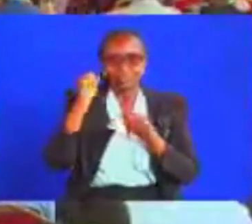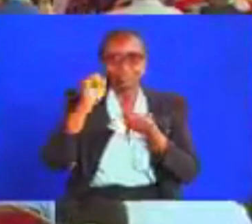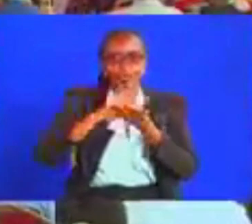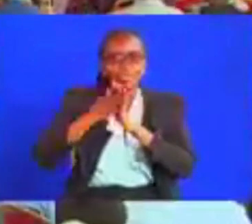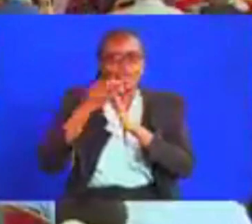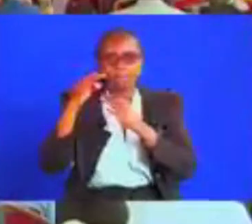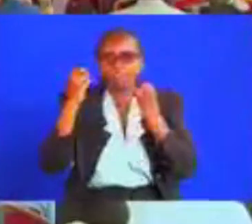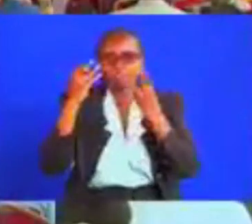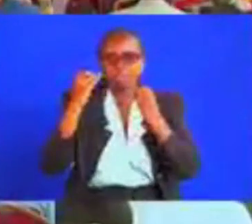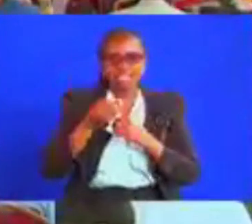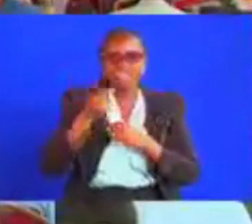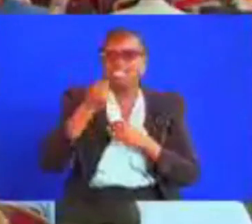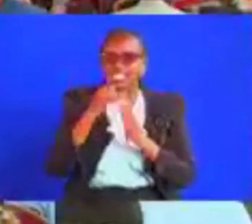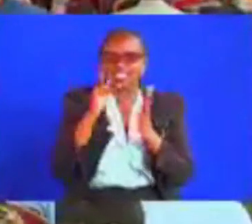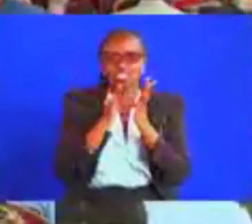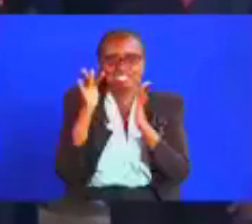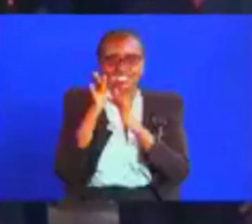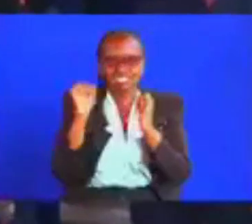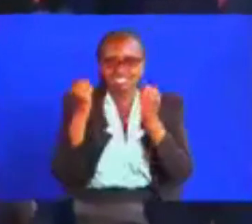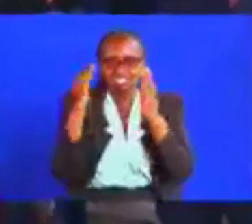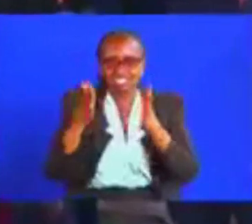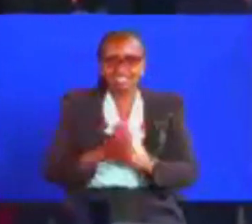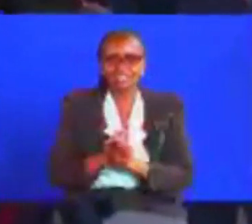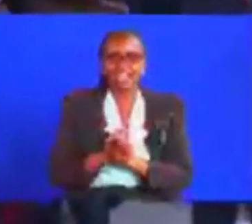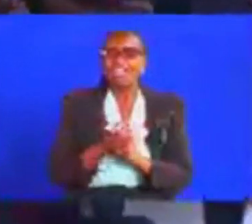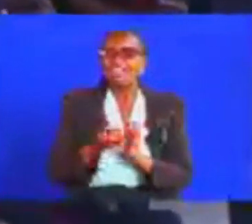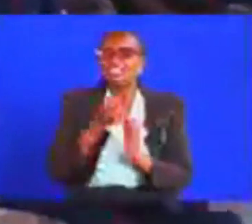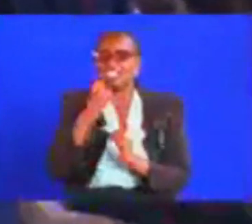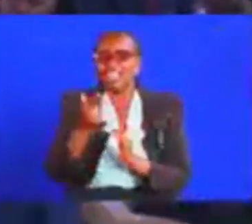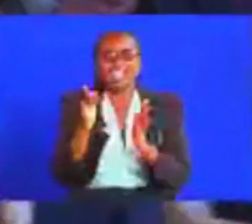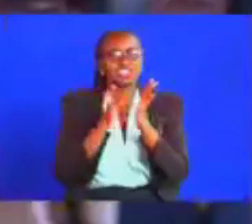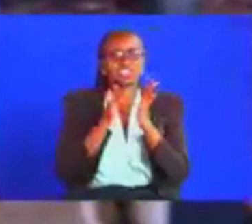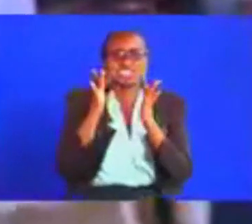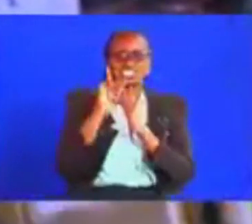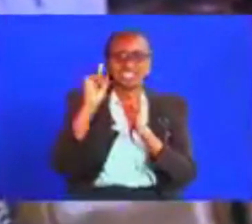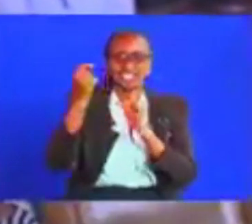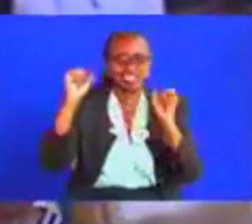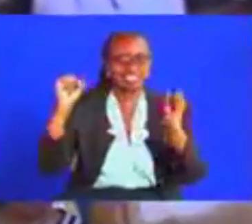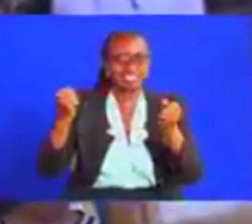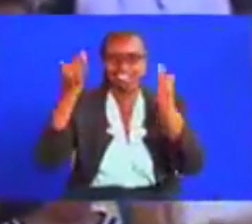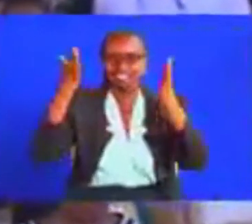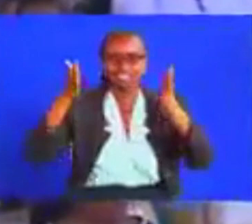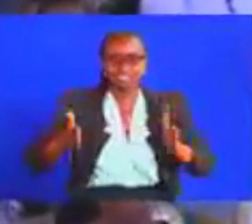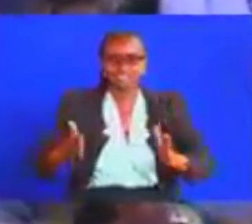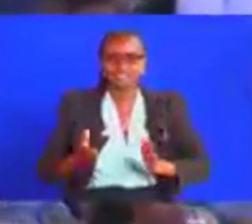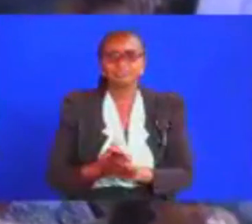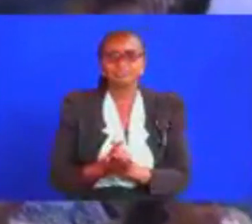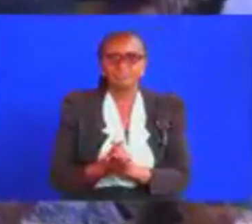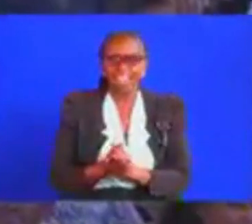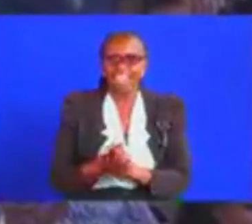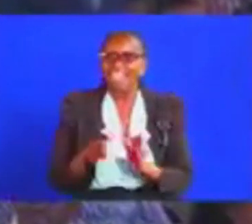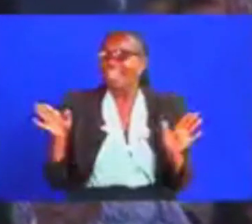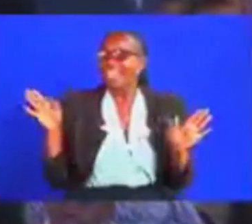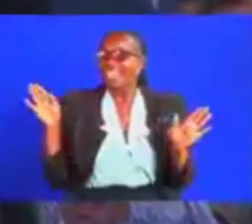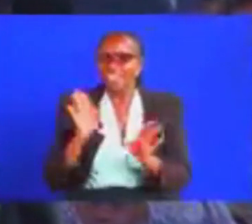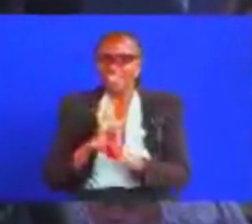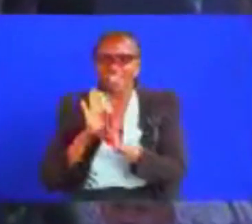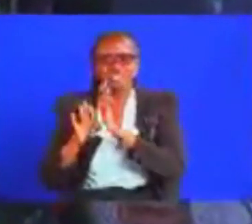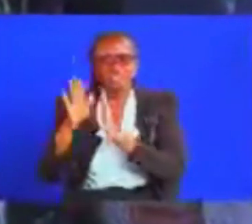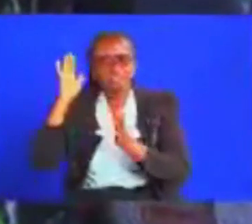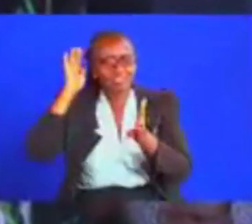Say, Jesus the Savior. Jesus. One more time, shout it. Say, Jesus the Savior. Jesus the Savior. Every